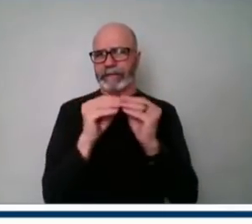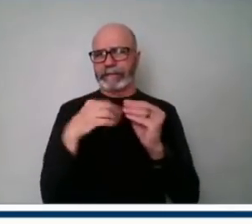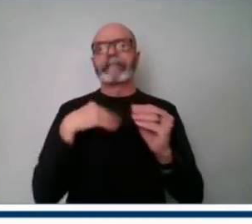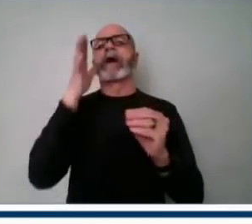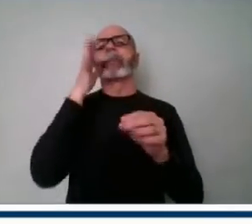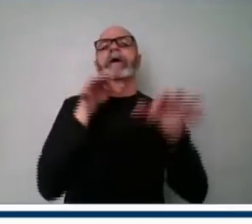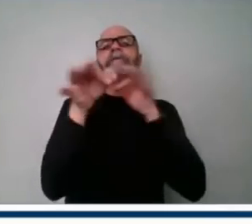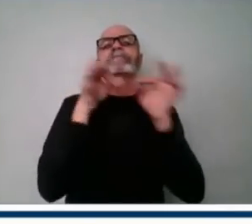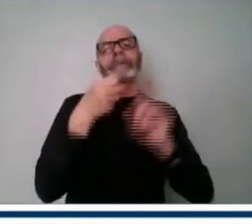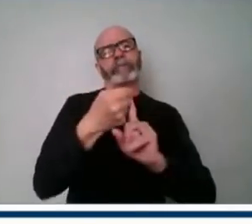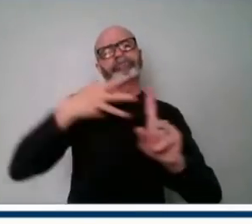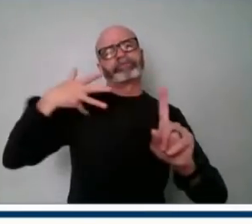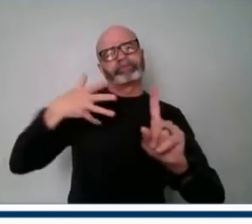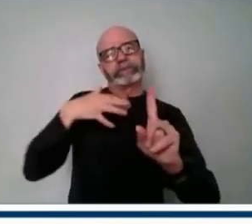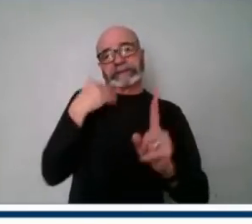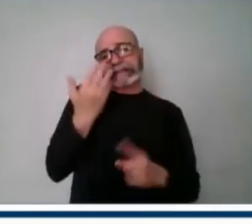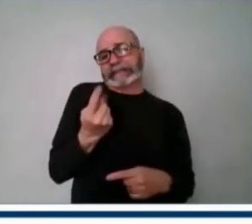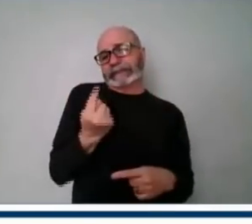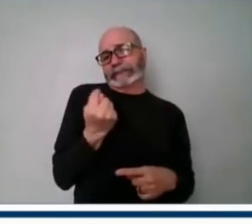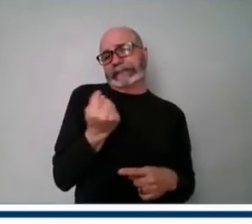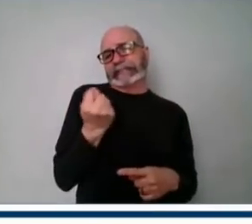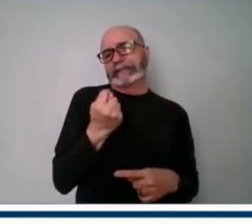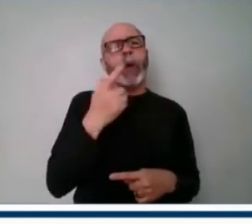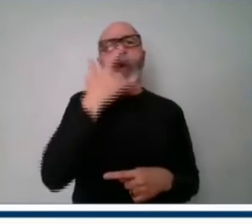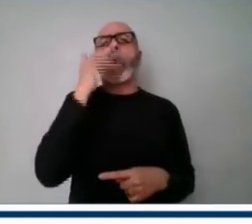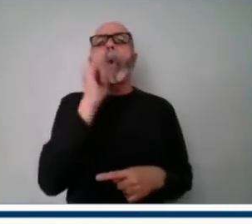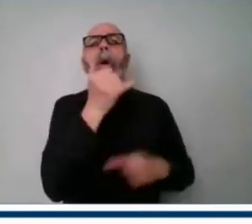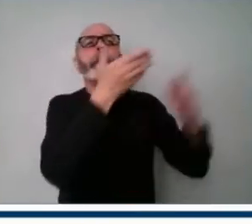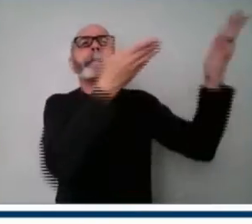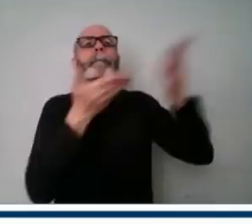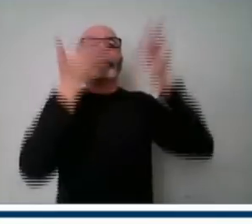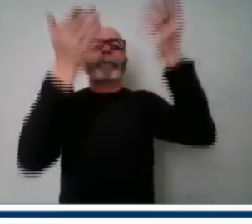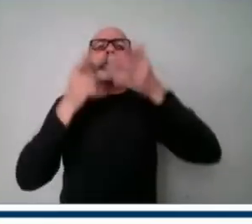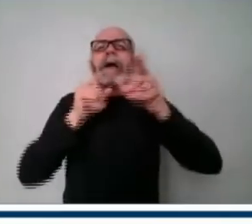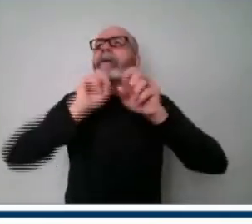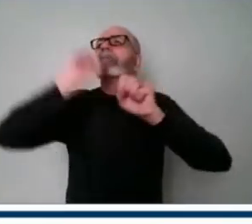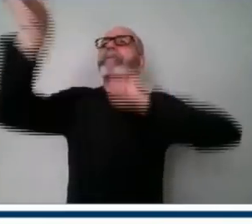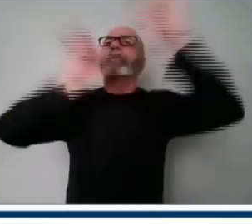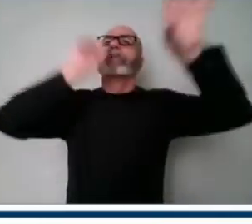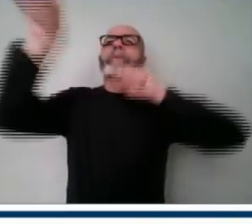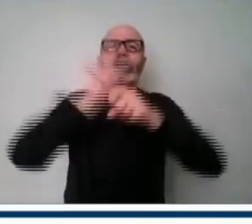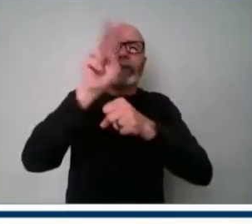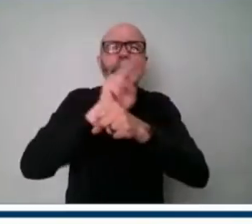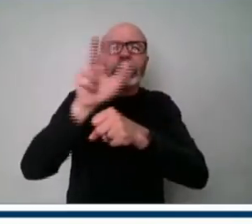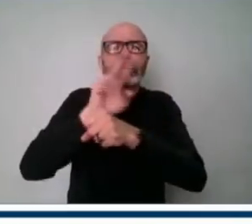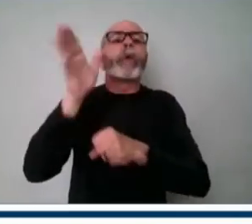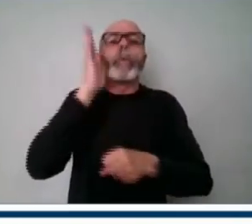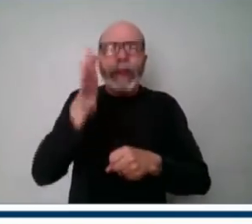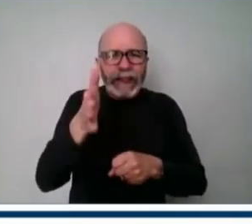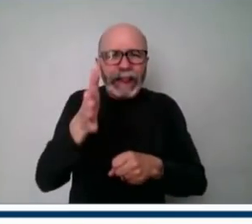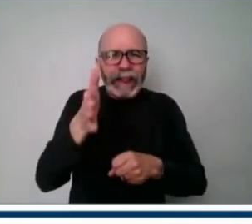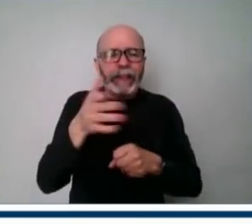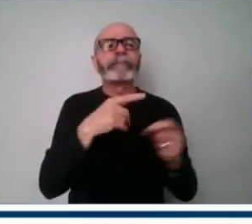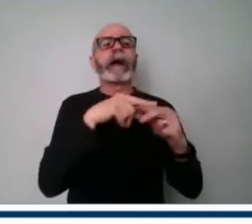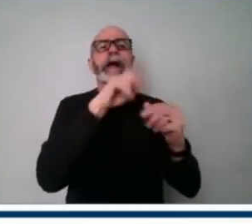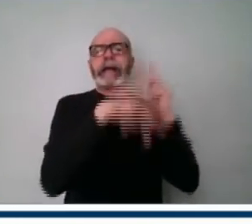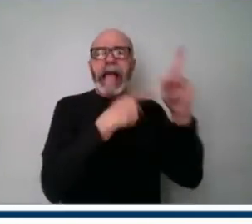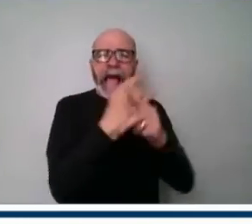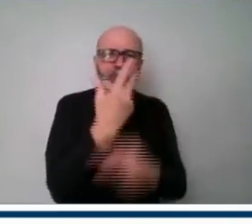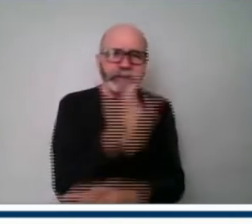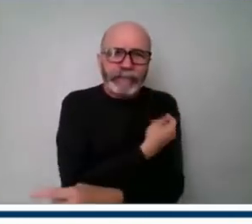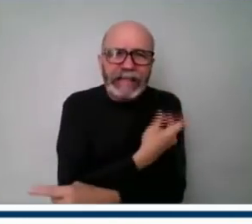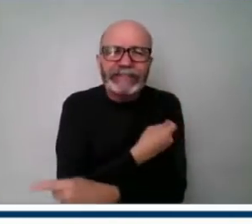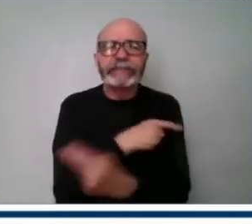what the next number of weeks look like in terms of vaccine and how we're expanding the range of access and the range of clinics.